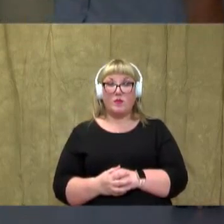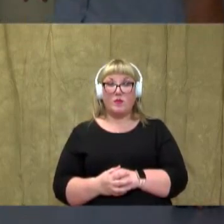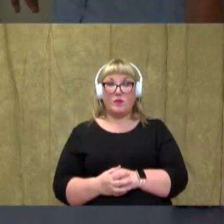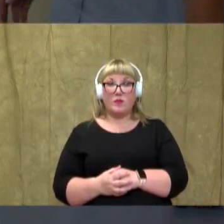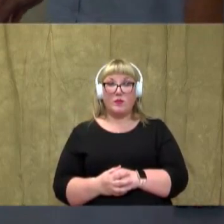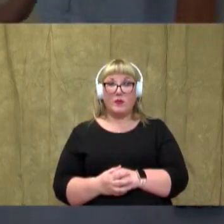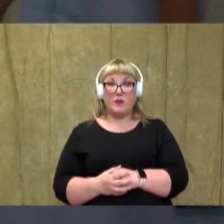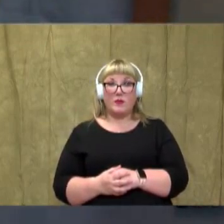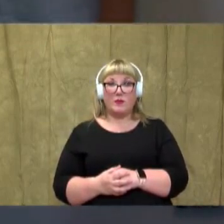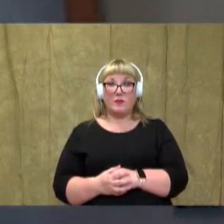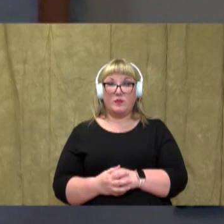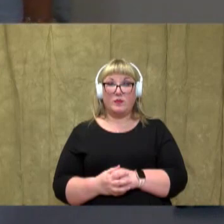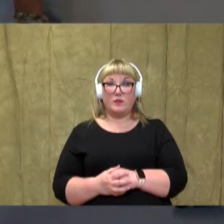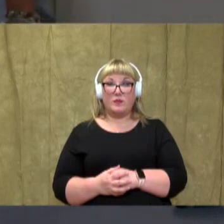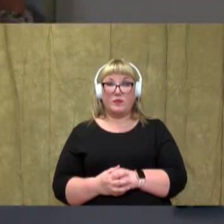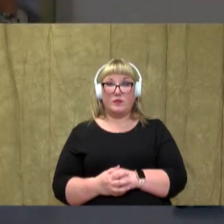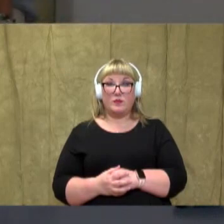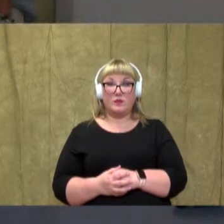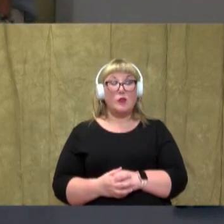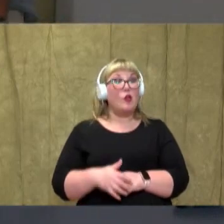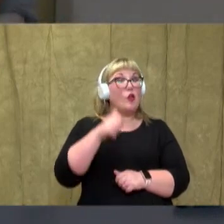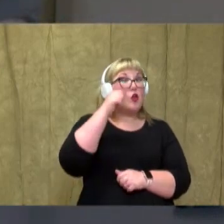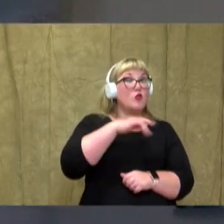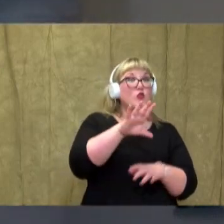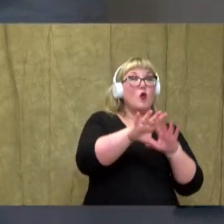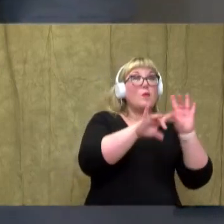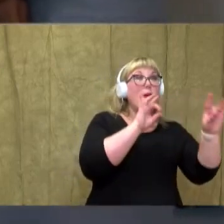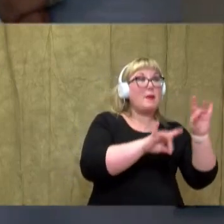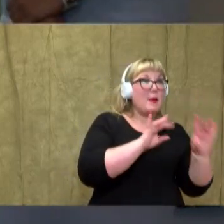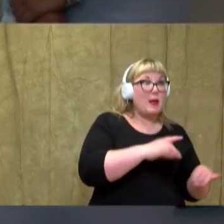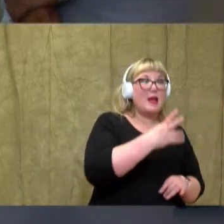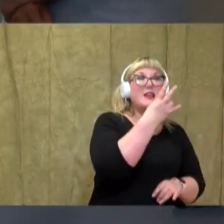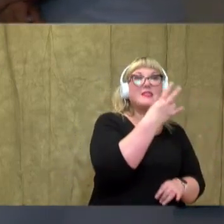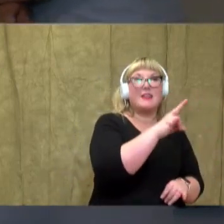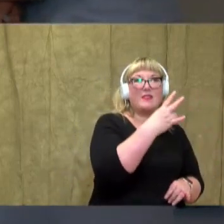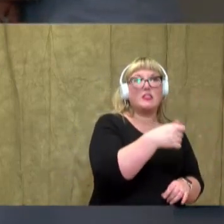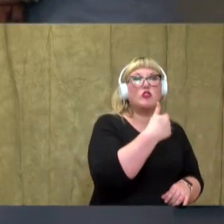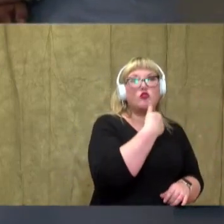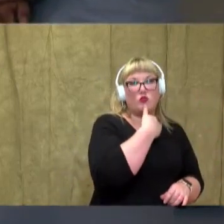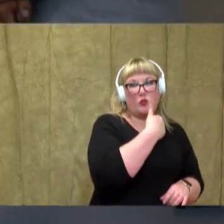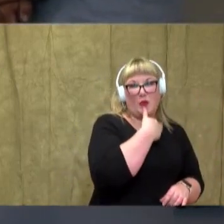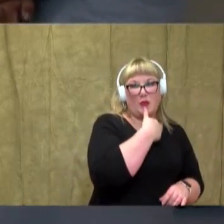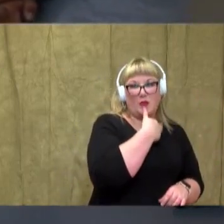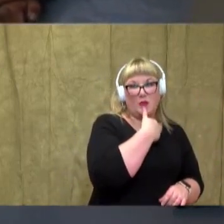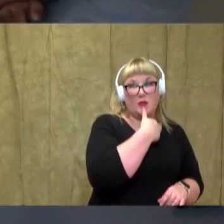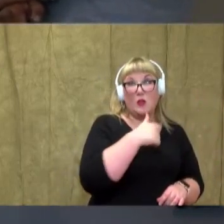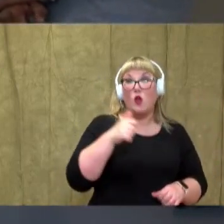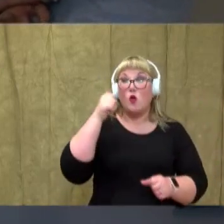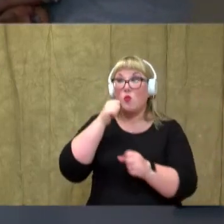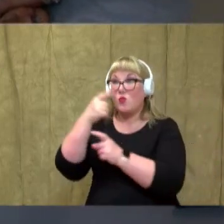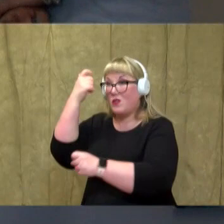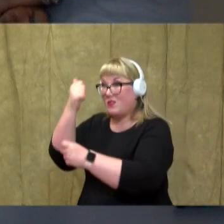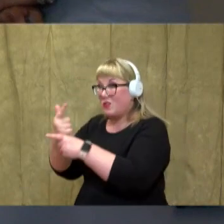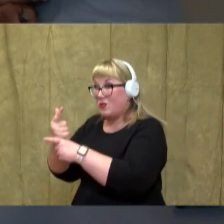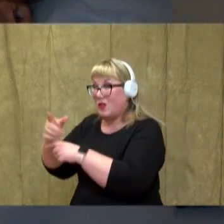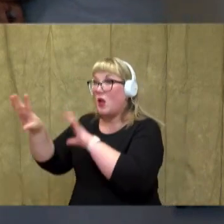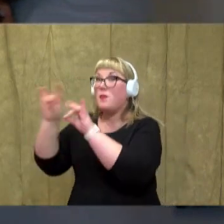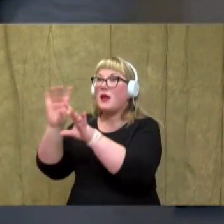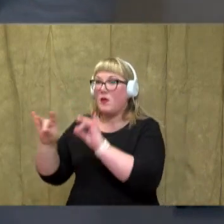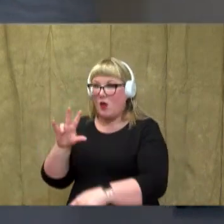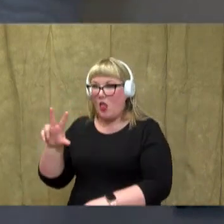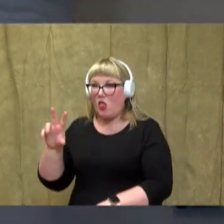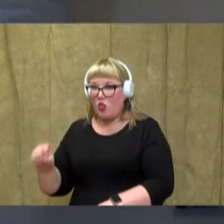All right. Linda picked 17 strawberries. Her siblings picked